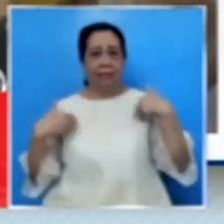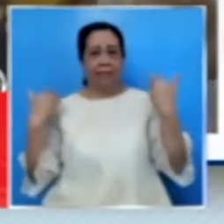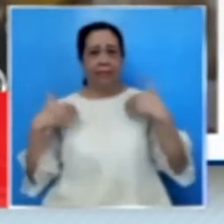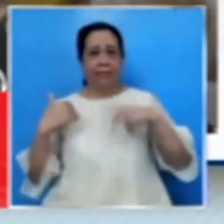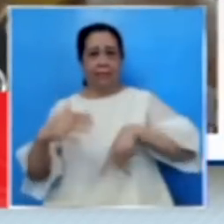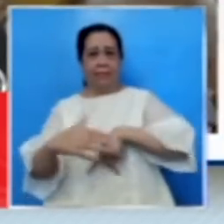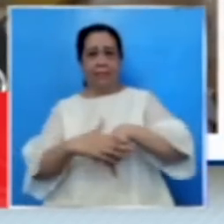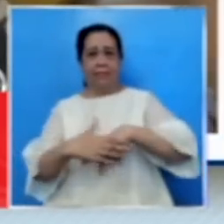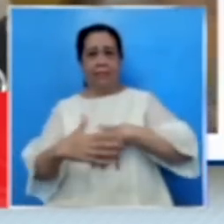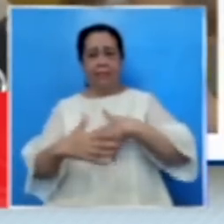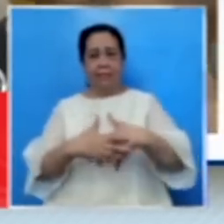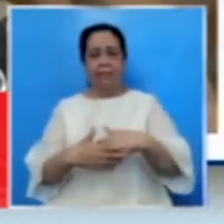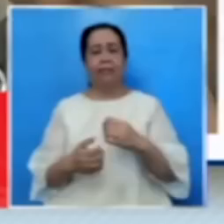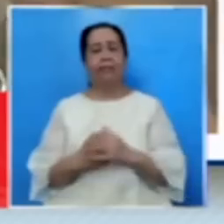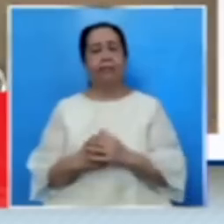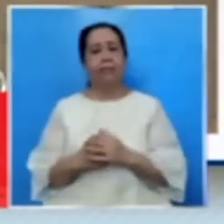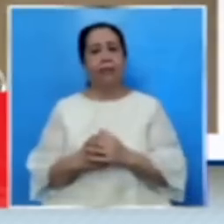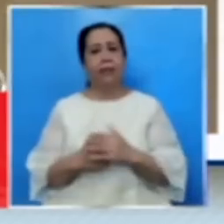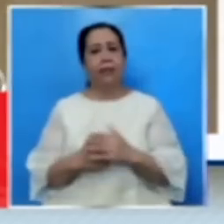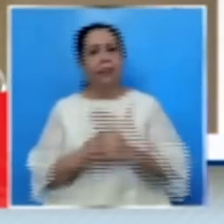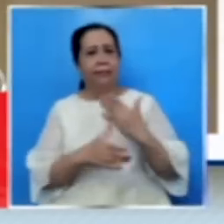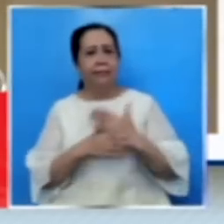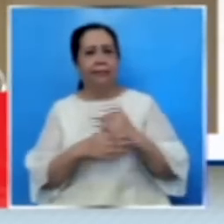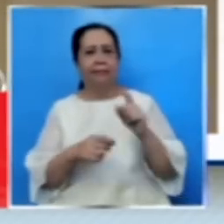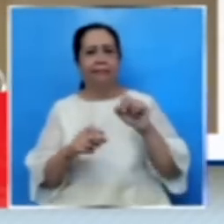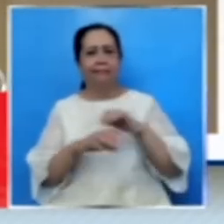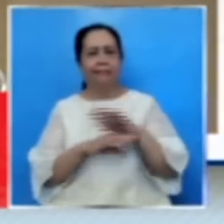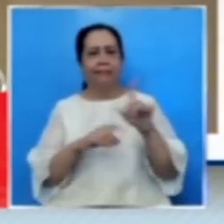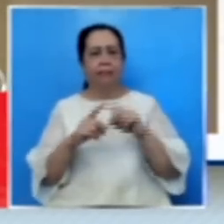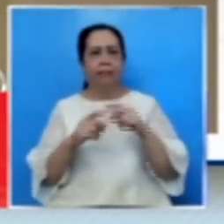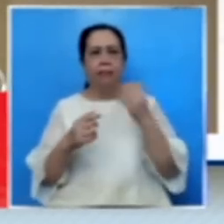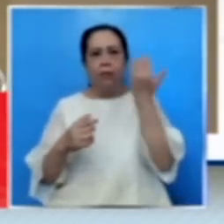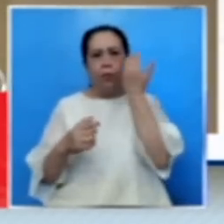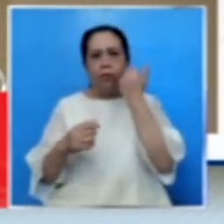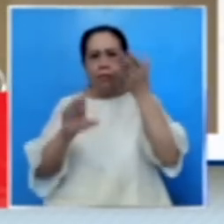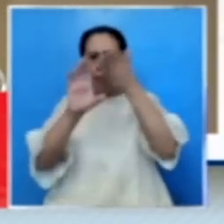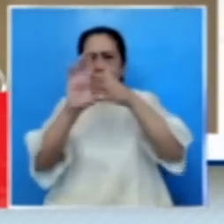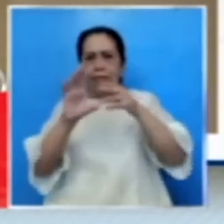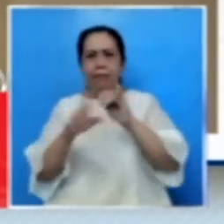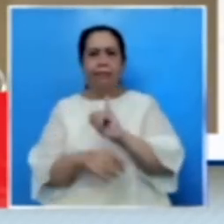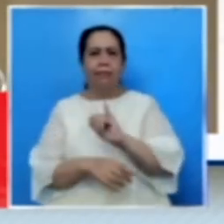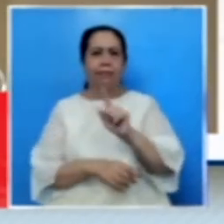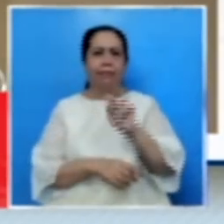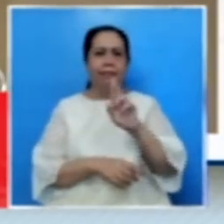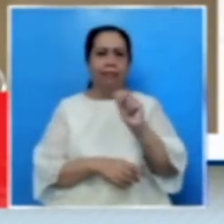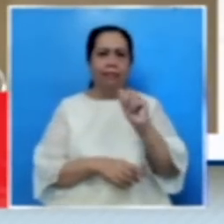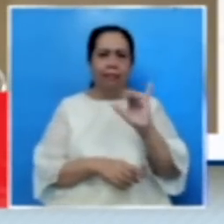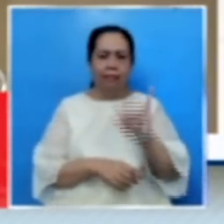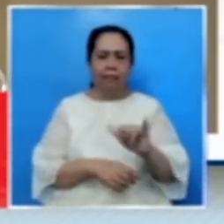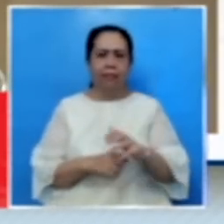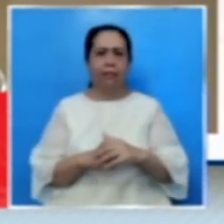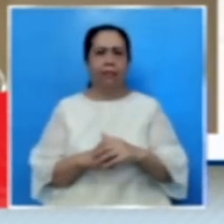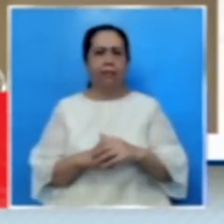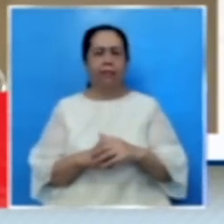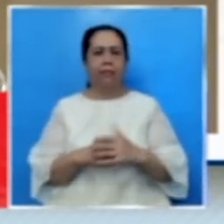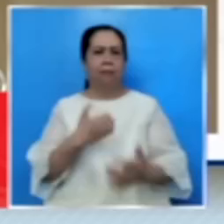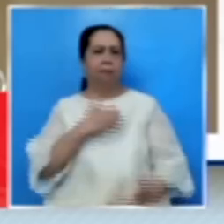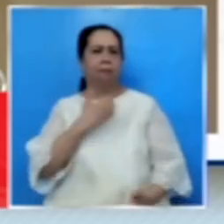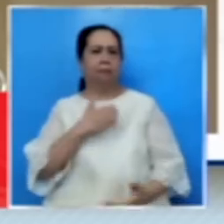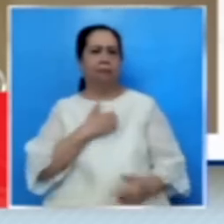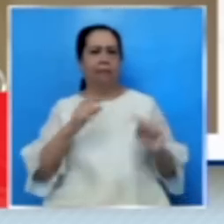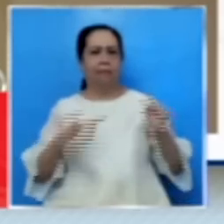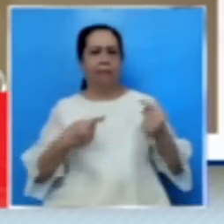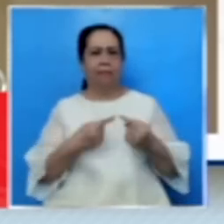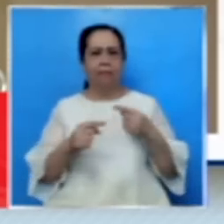the detrimental effects of illiteracy, the emotional injury of bullying,